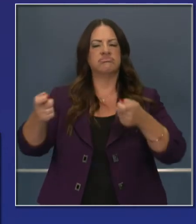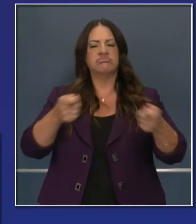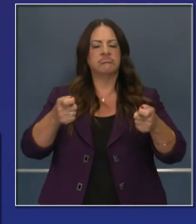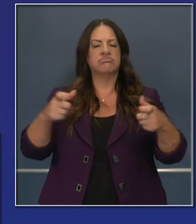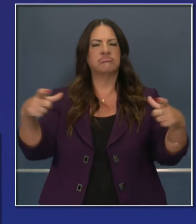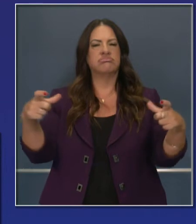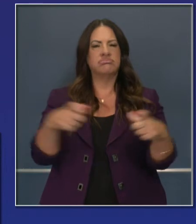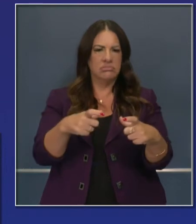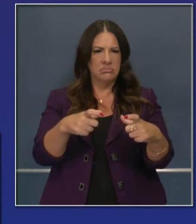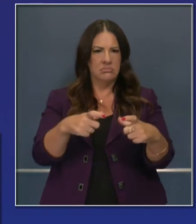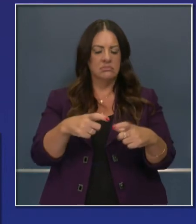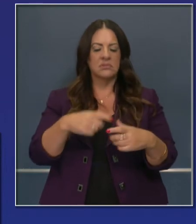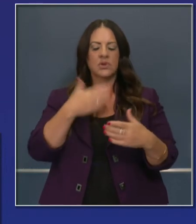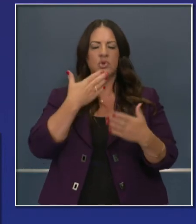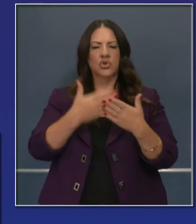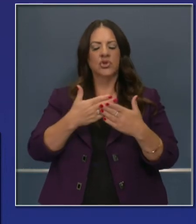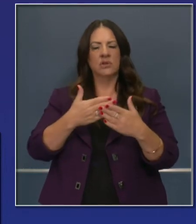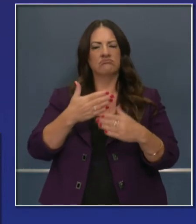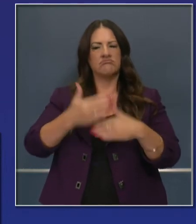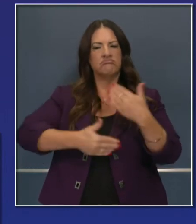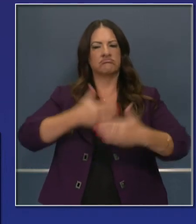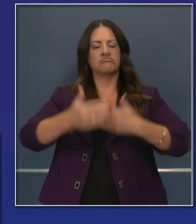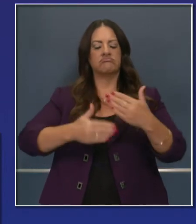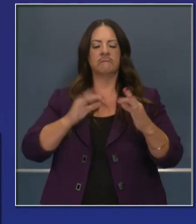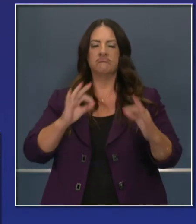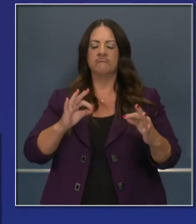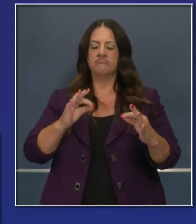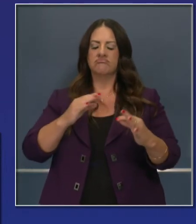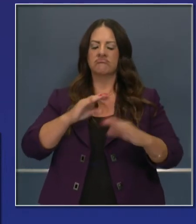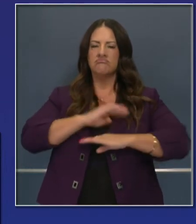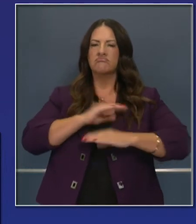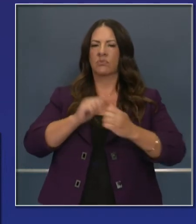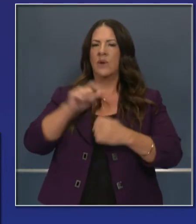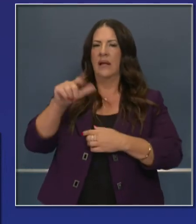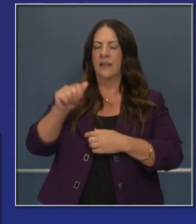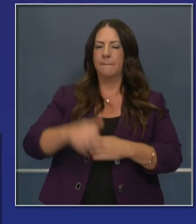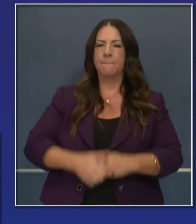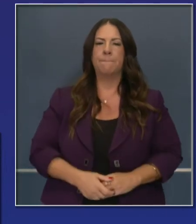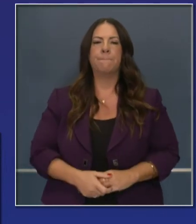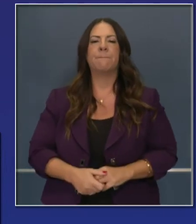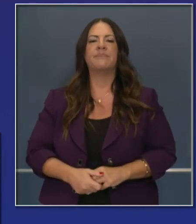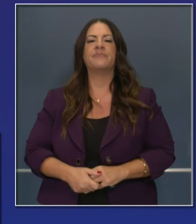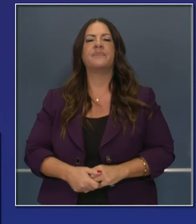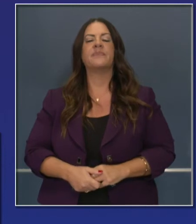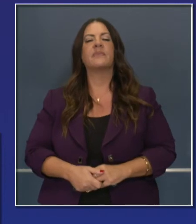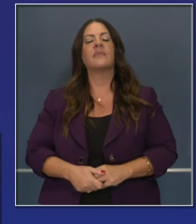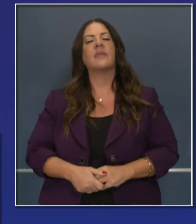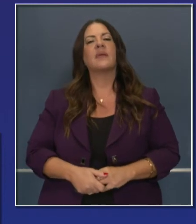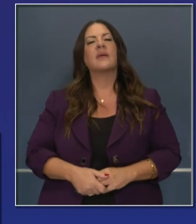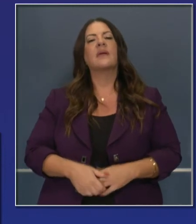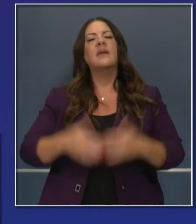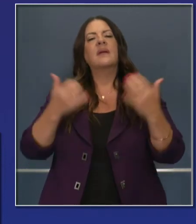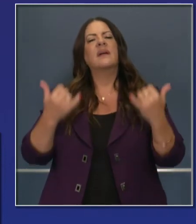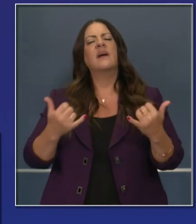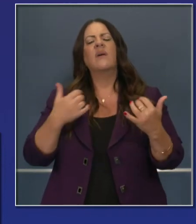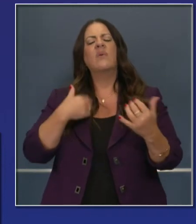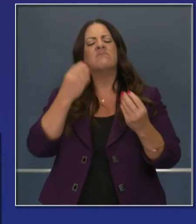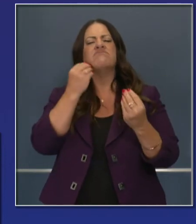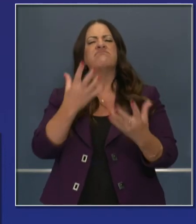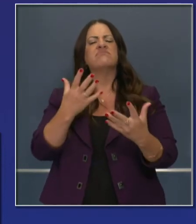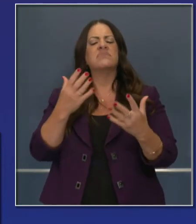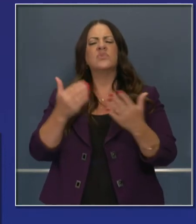of this last week, substantial progress in that effort. And so that's the update on our